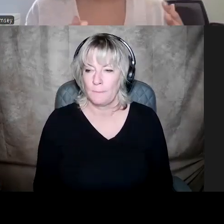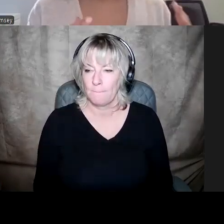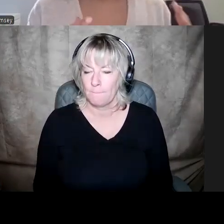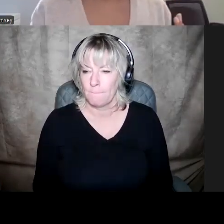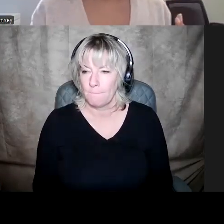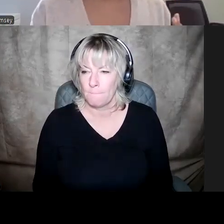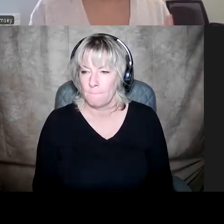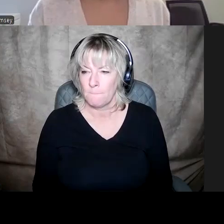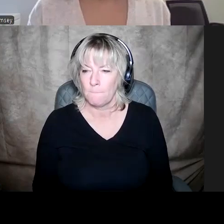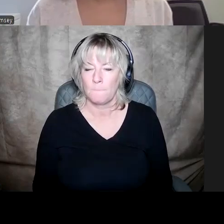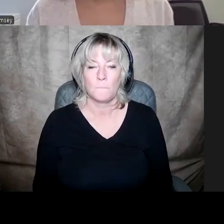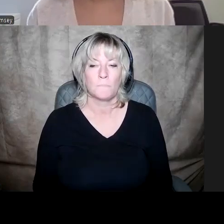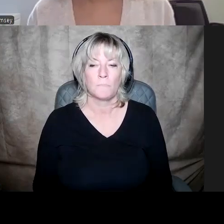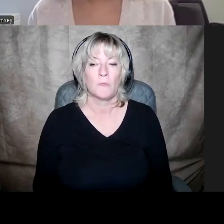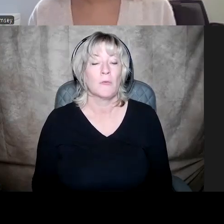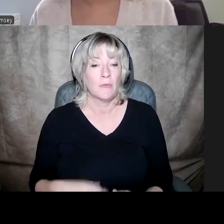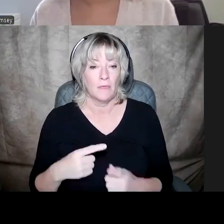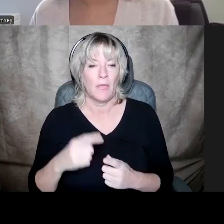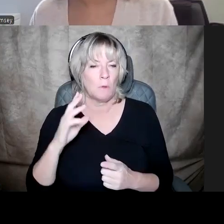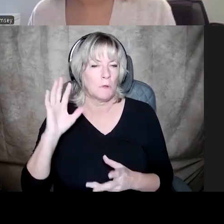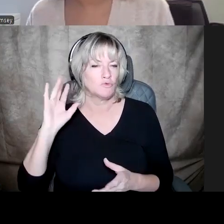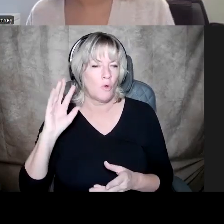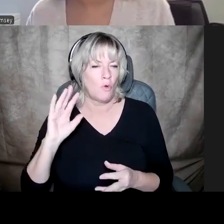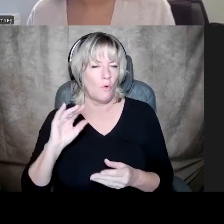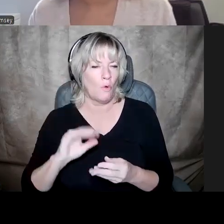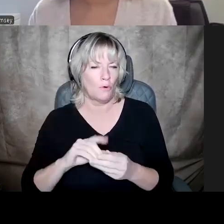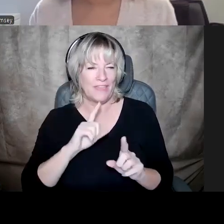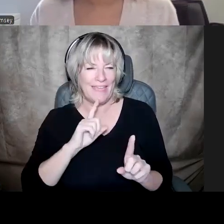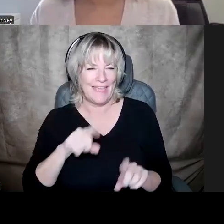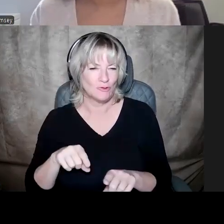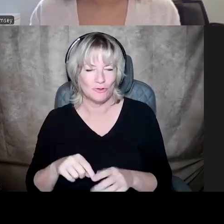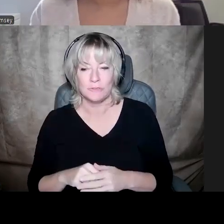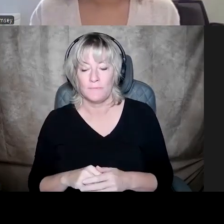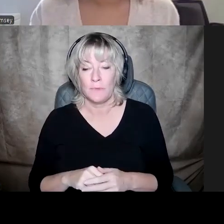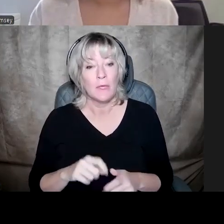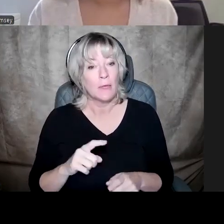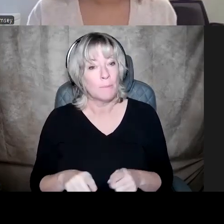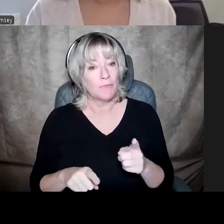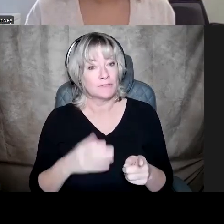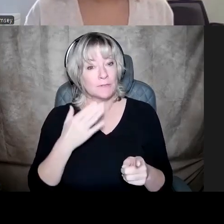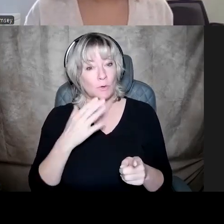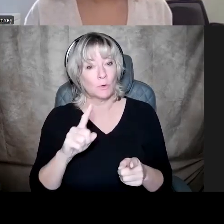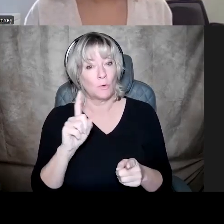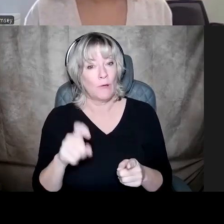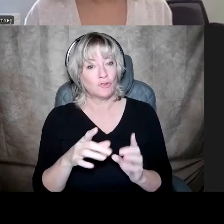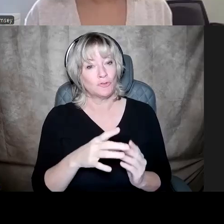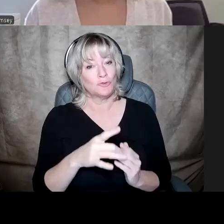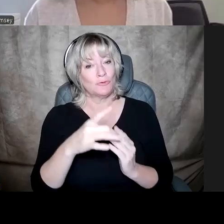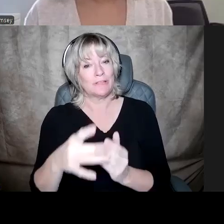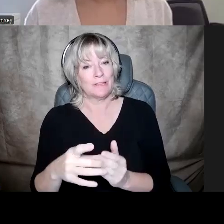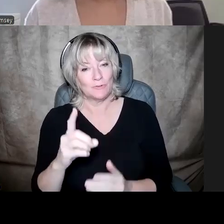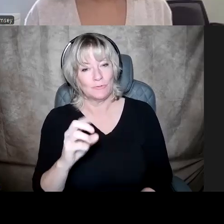see how we did as a group. But this is also just a good question to get us kicked off to Dr.